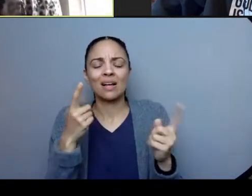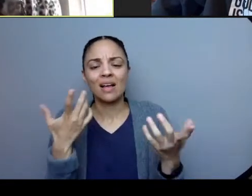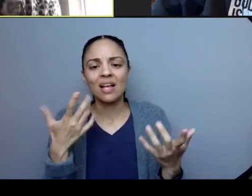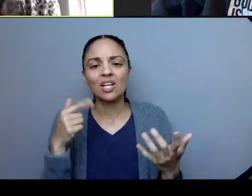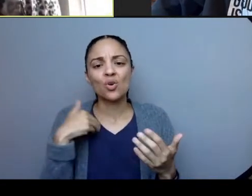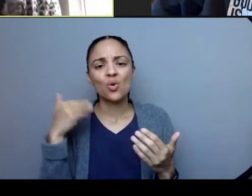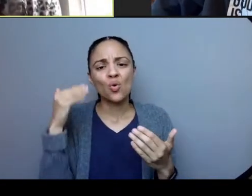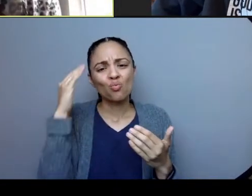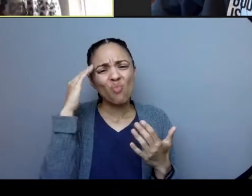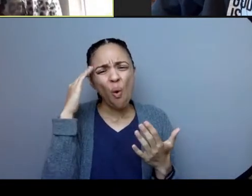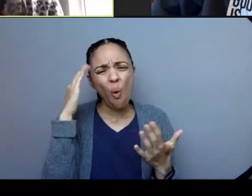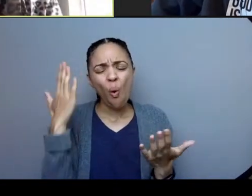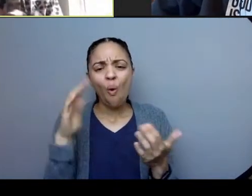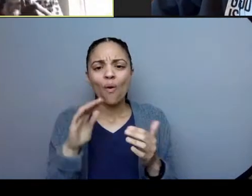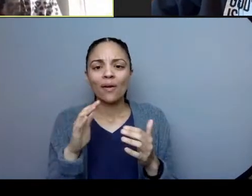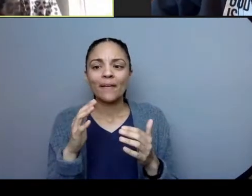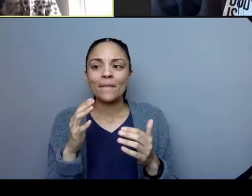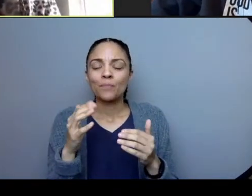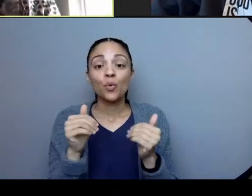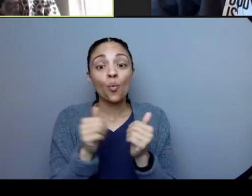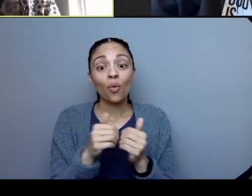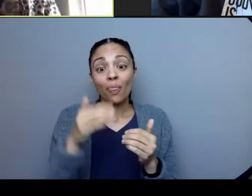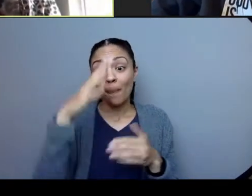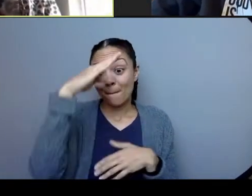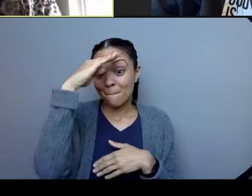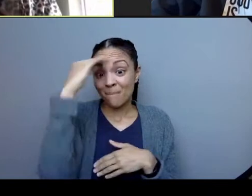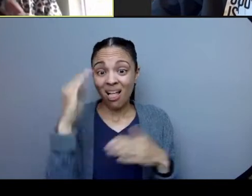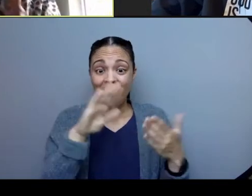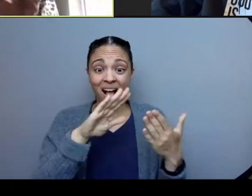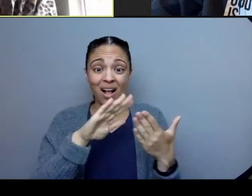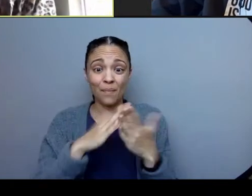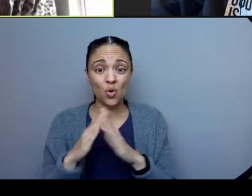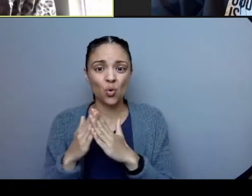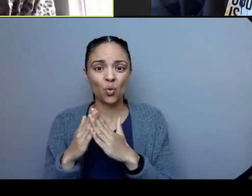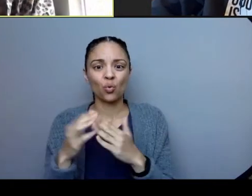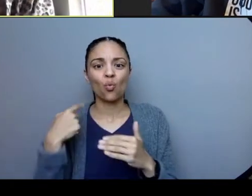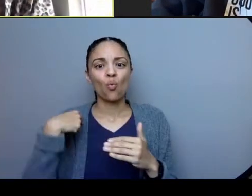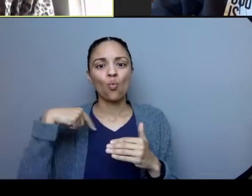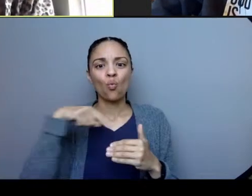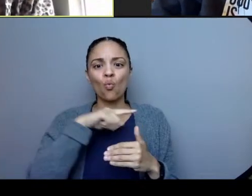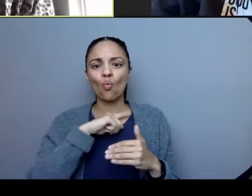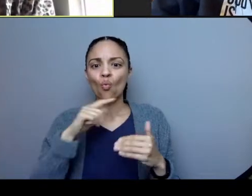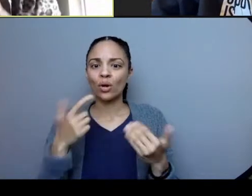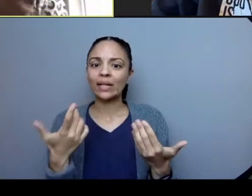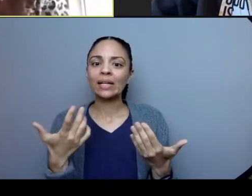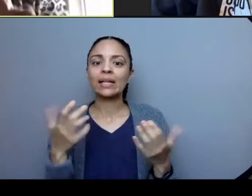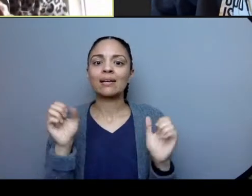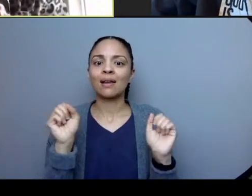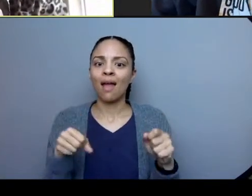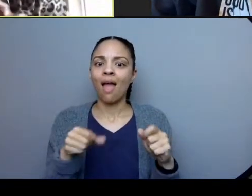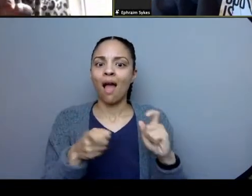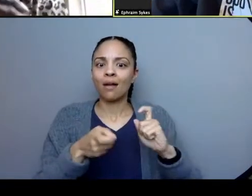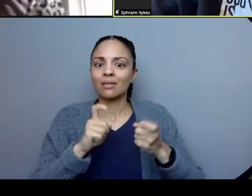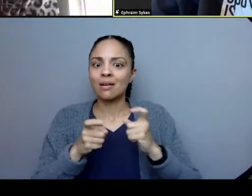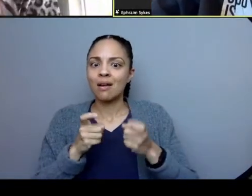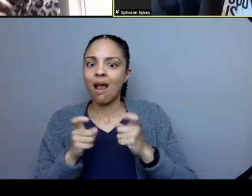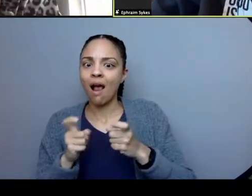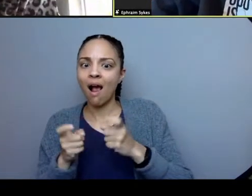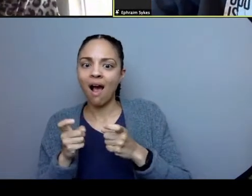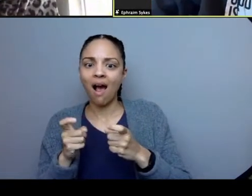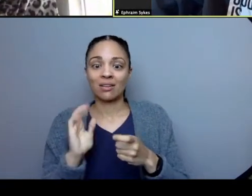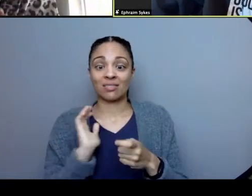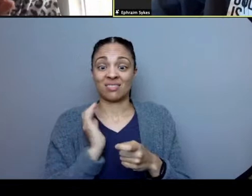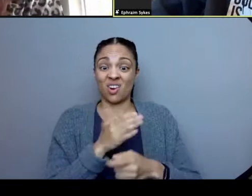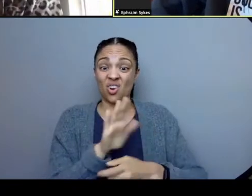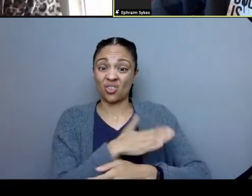our freedom existed in how we manipulated the song, because we didn't have any freedom. As slaves, we had no